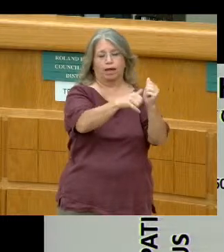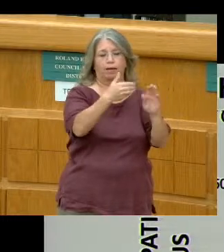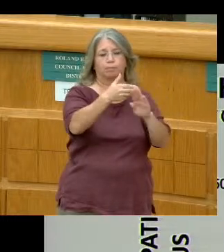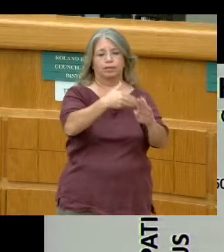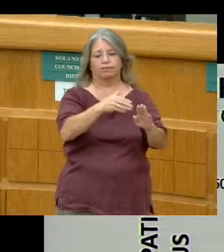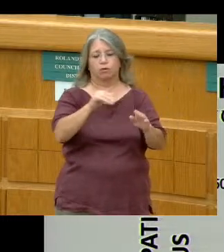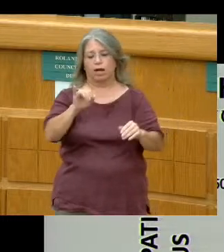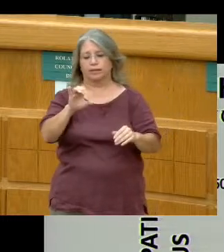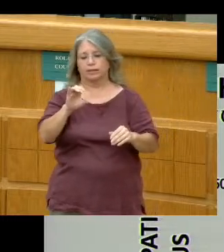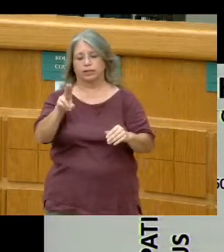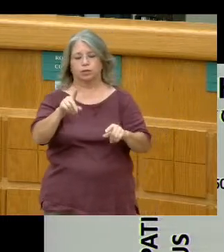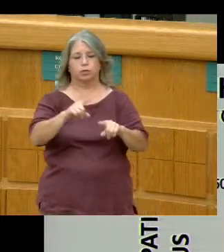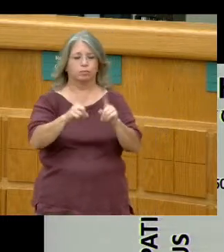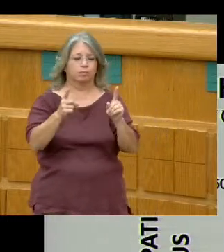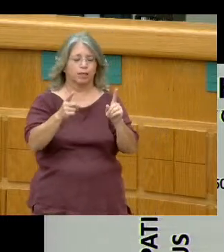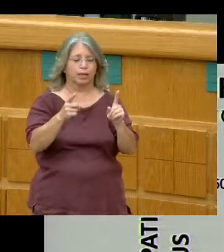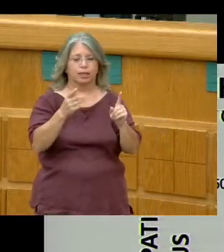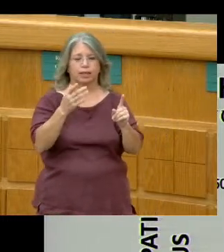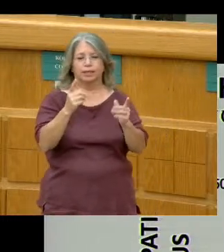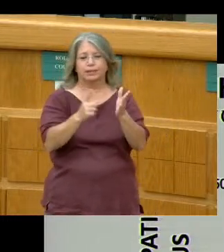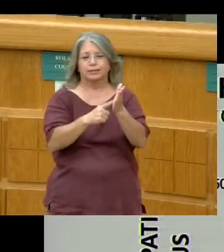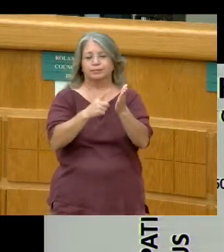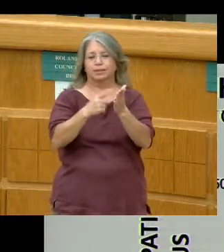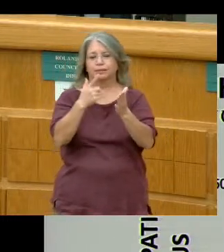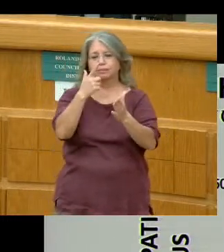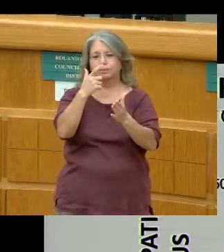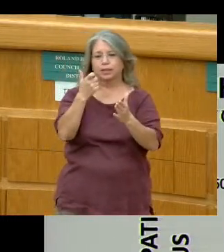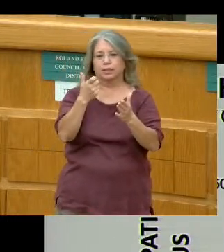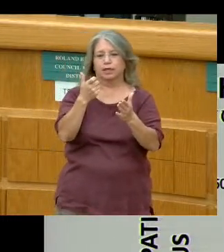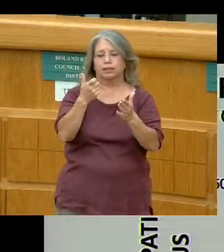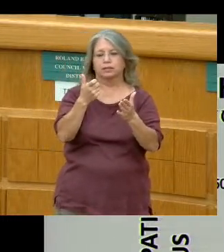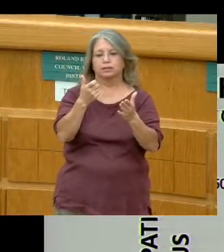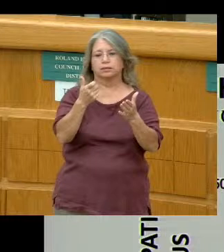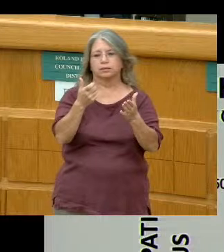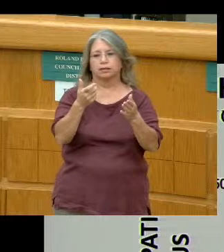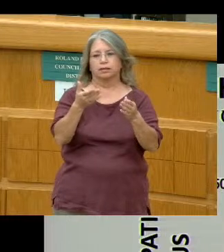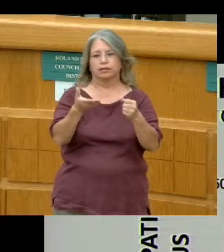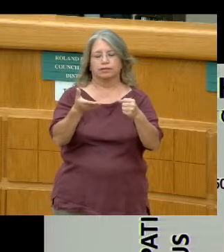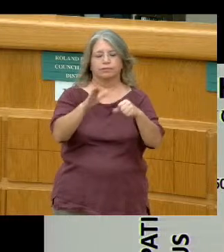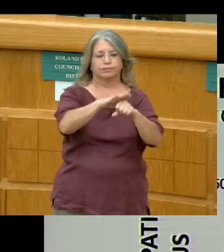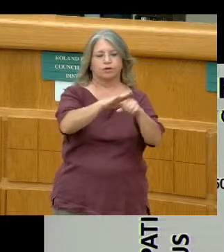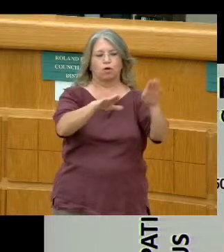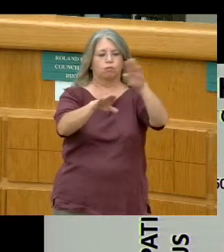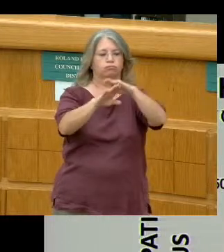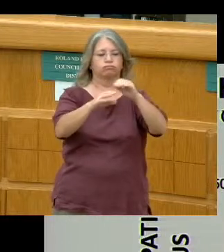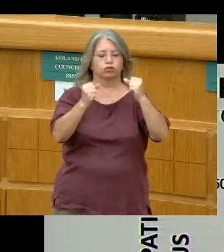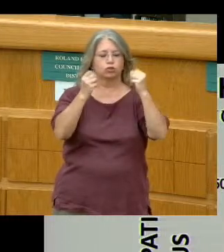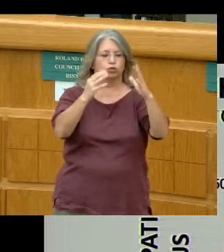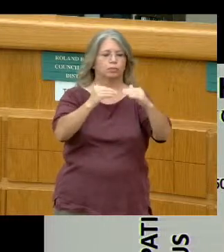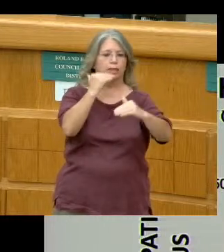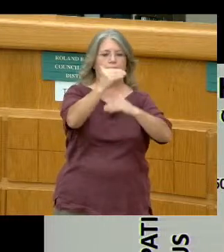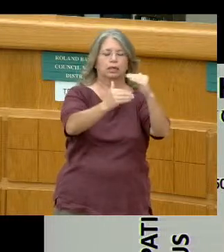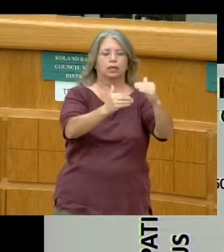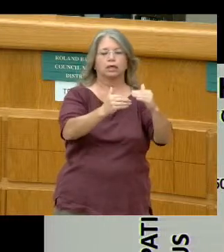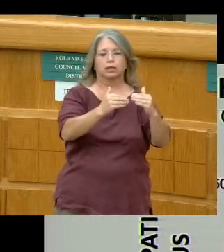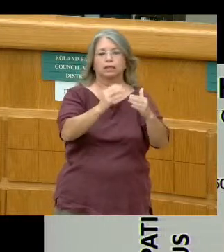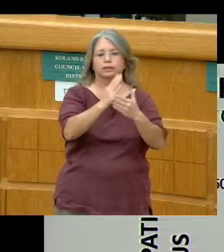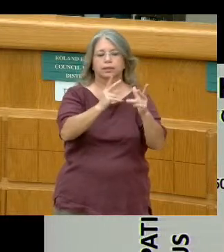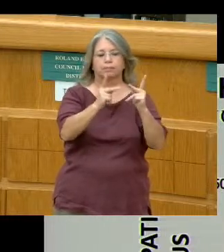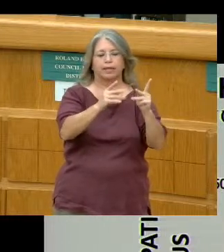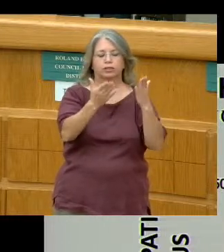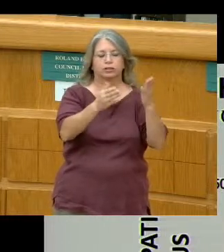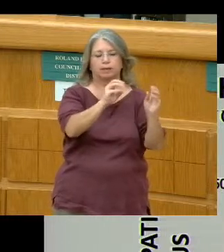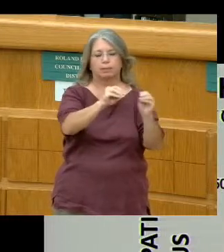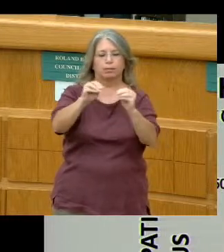where because of overload, patients are differentially put into different categories to help to spread the load